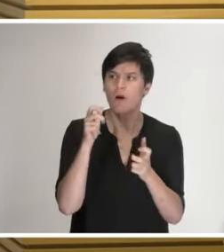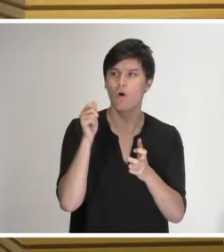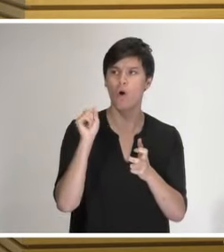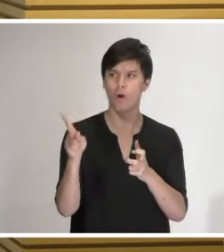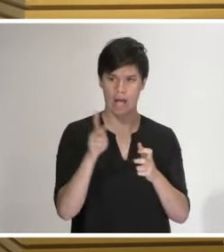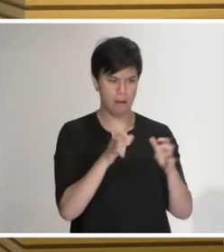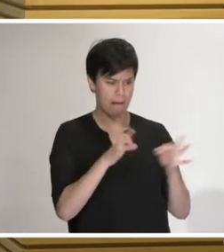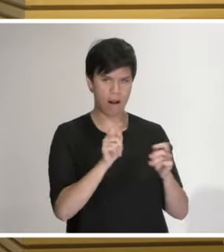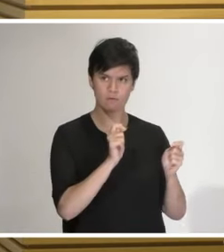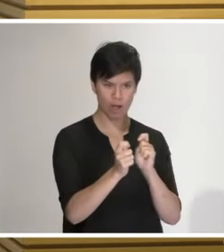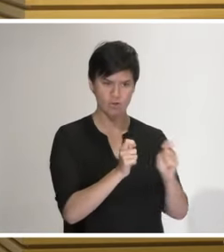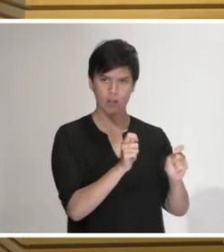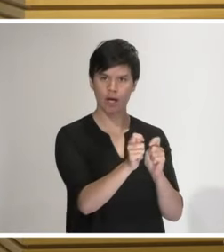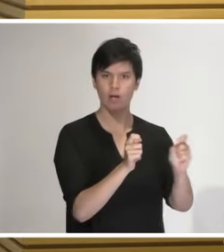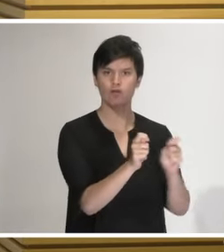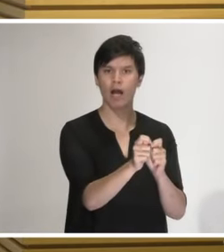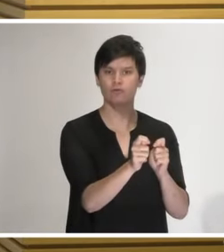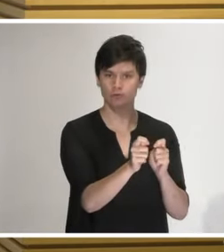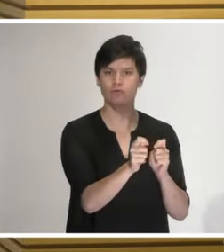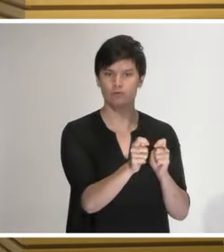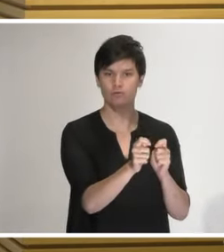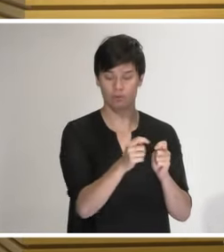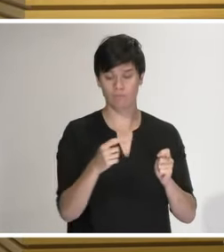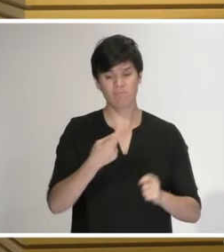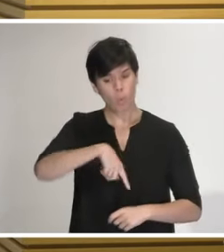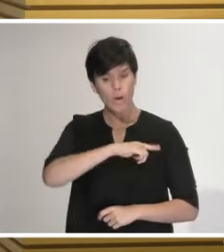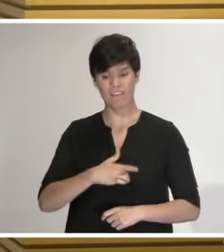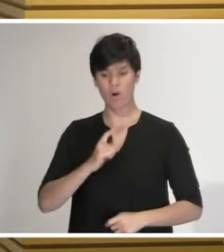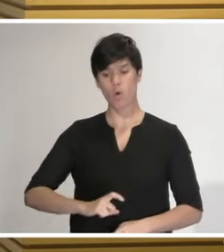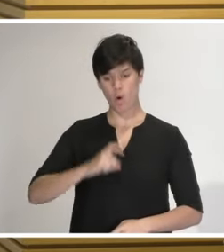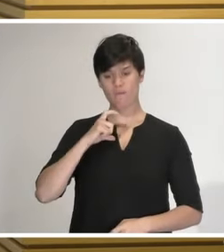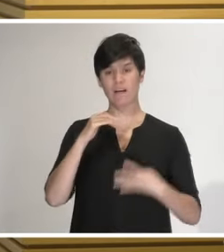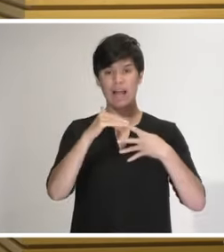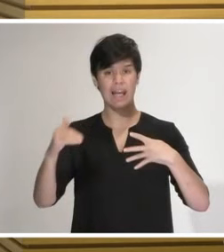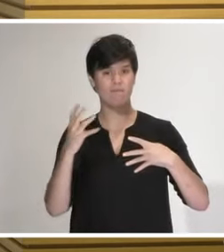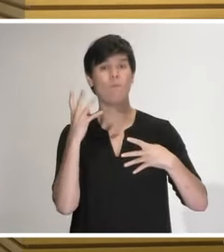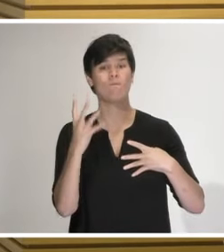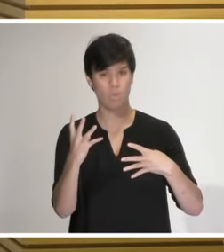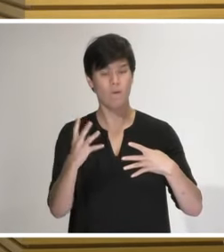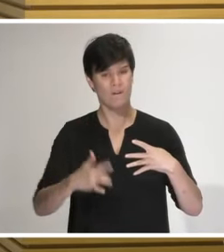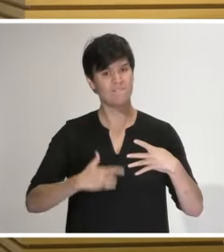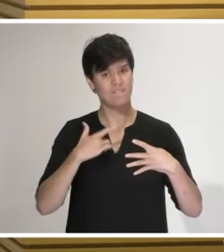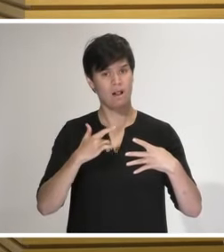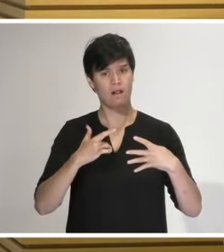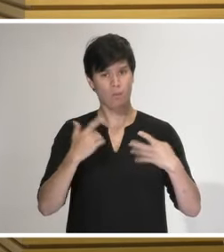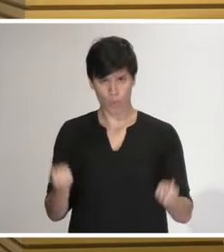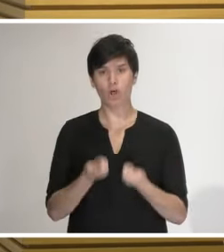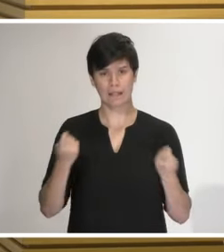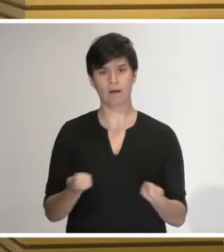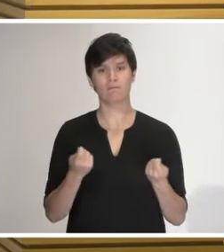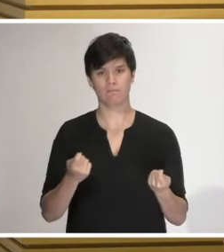these lockdown measures are working. And the reason we went early and harder than most countries, just about every other country with